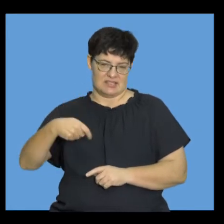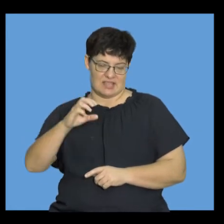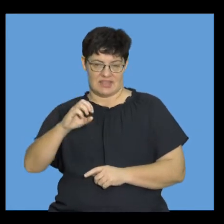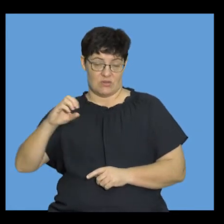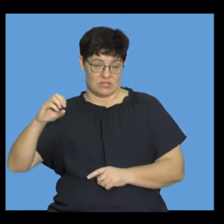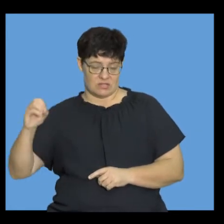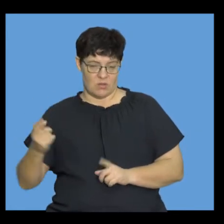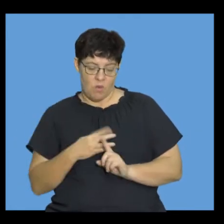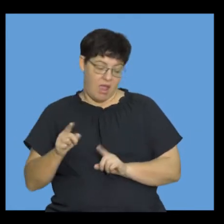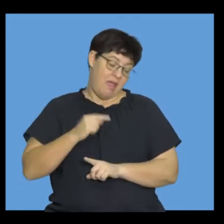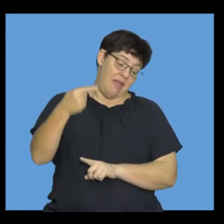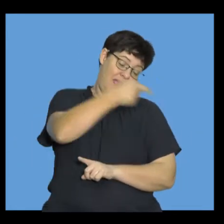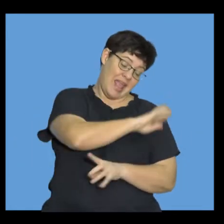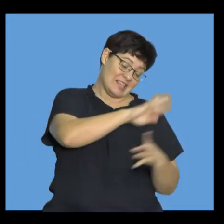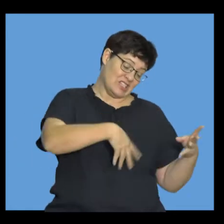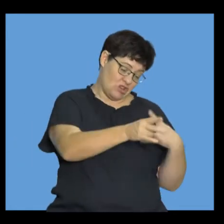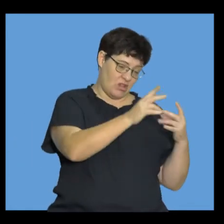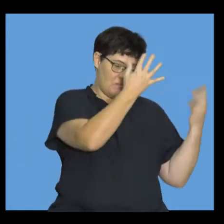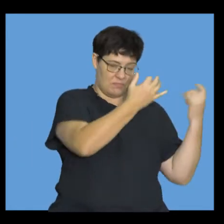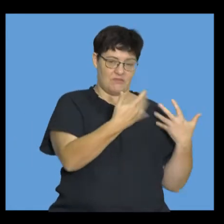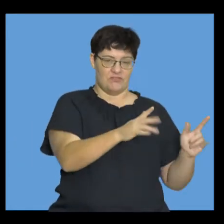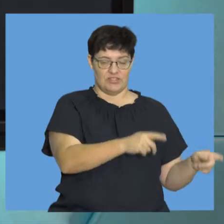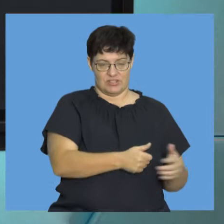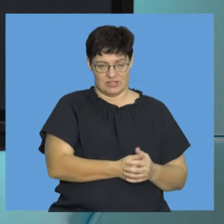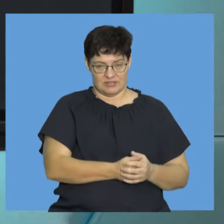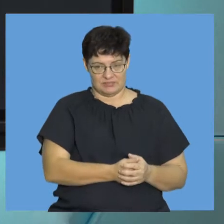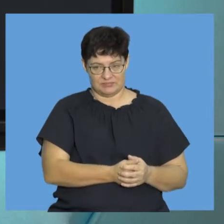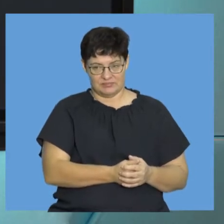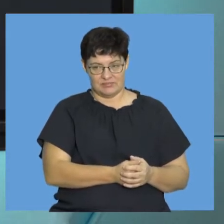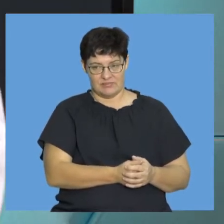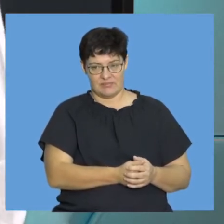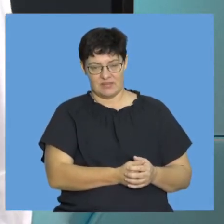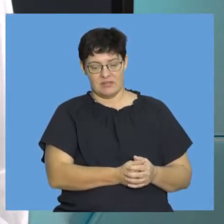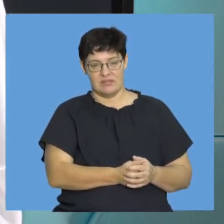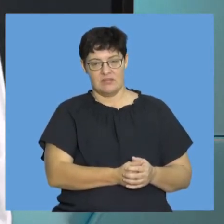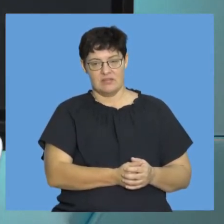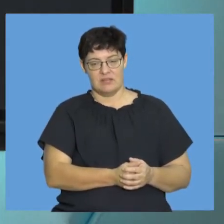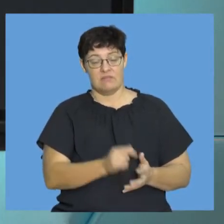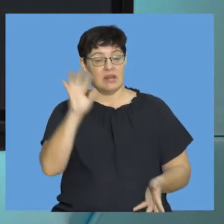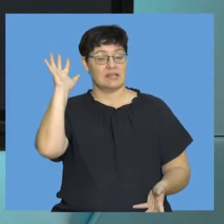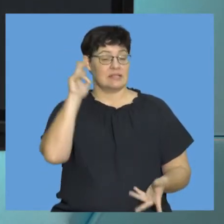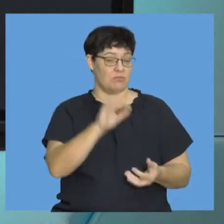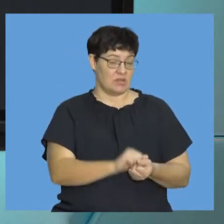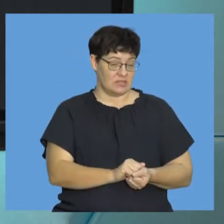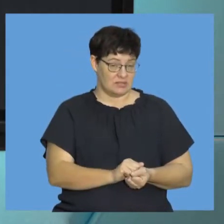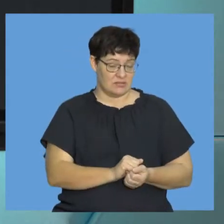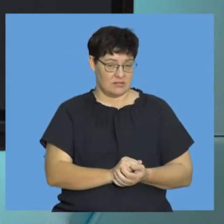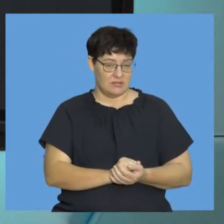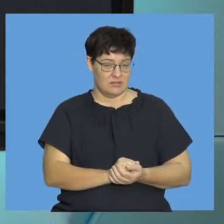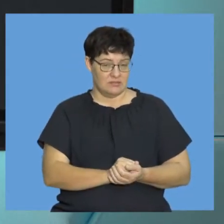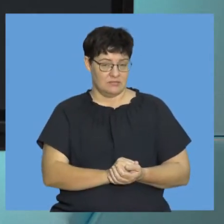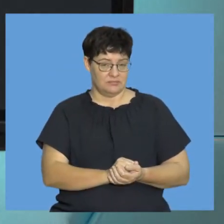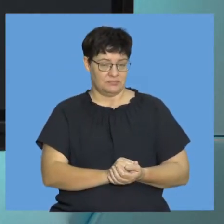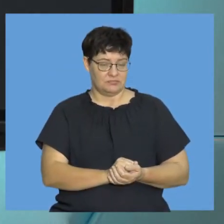already calculated. Okay, so now, if we have to summarize this segment of our